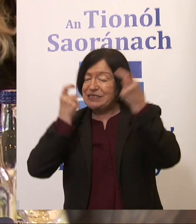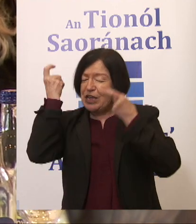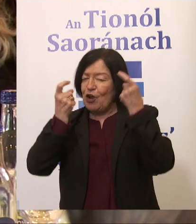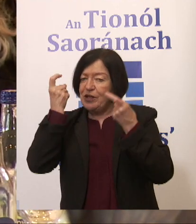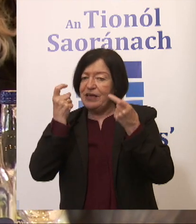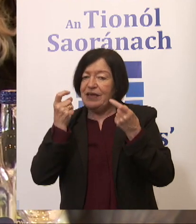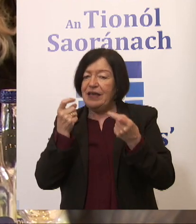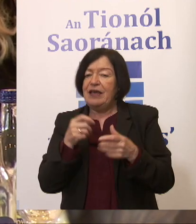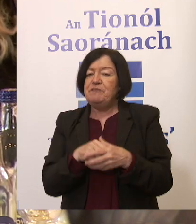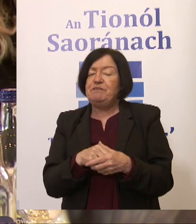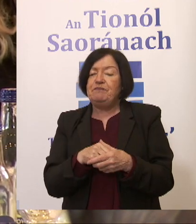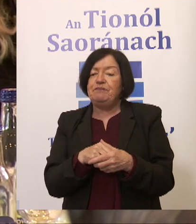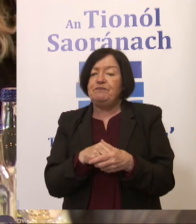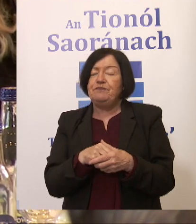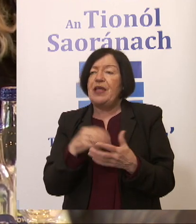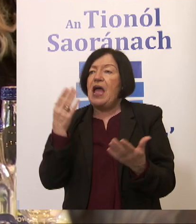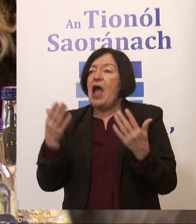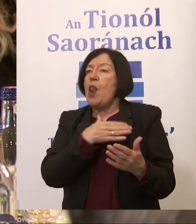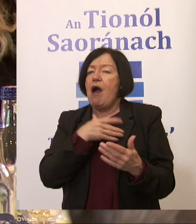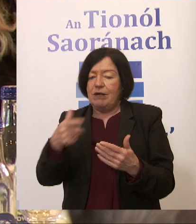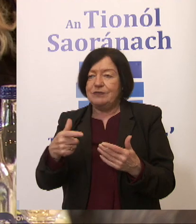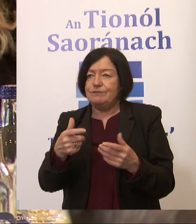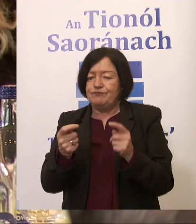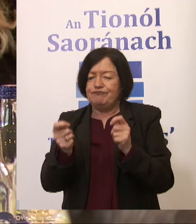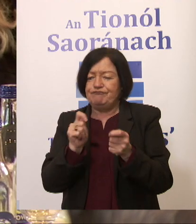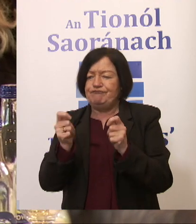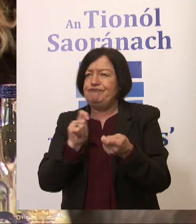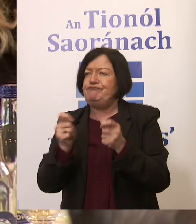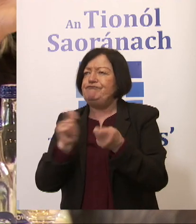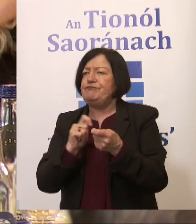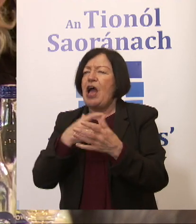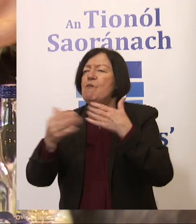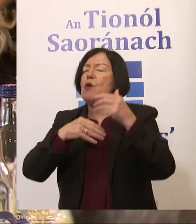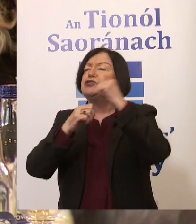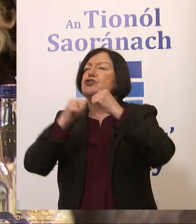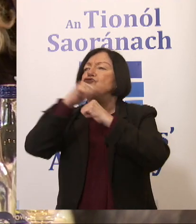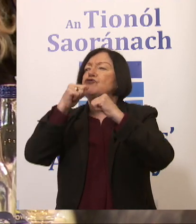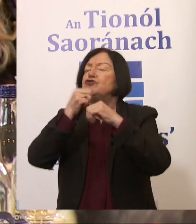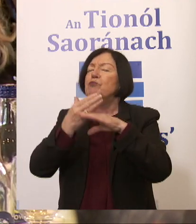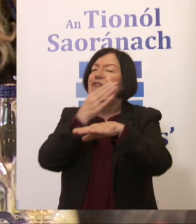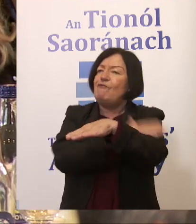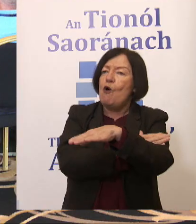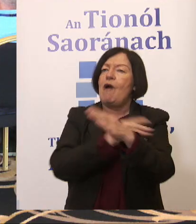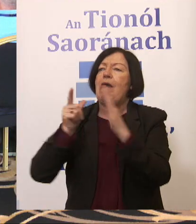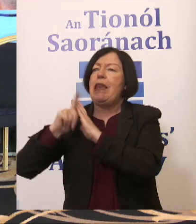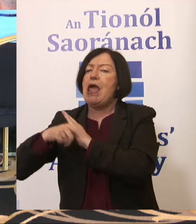And if they did, then how long did that take, and what was the structure before and after?